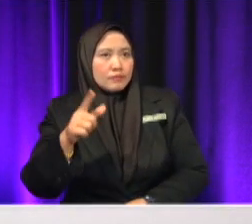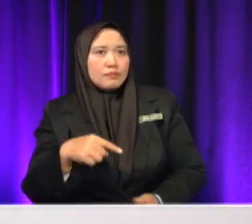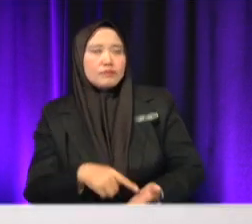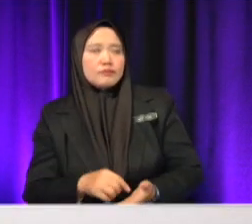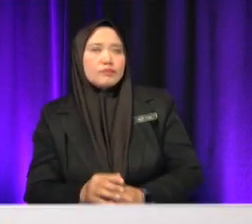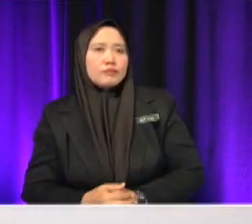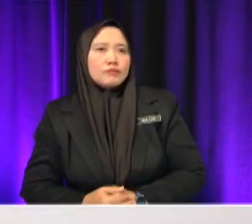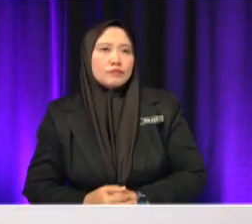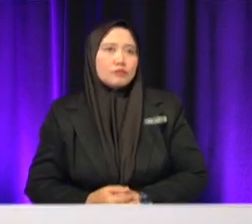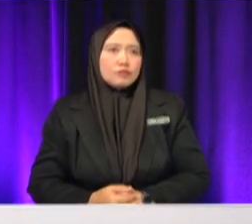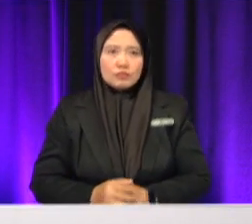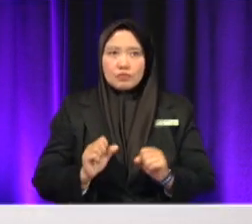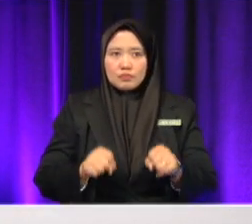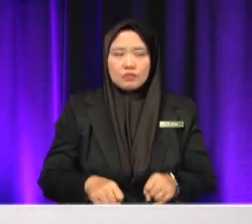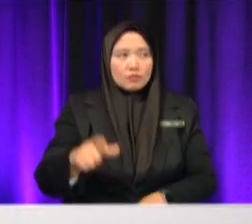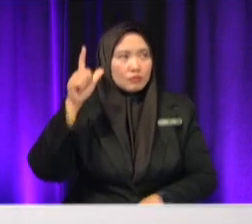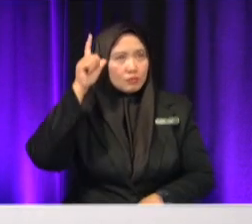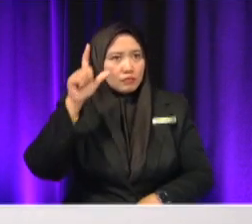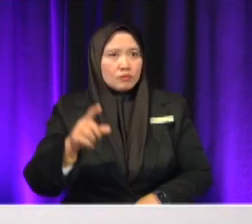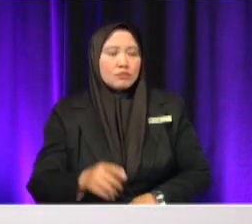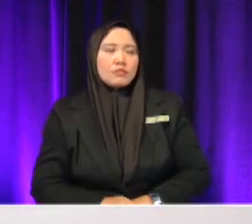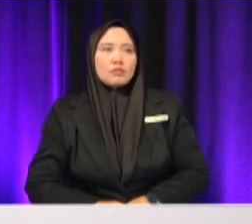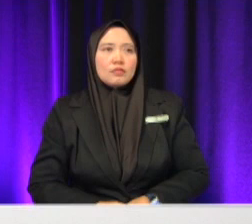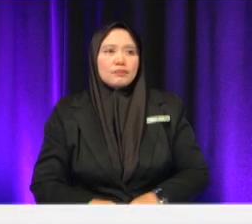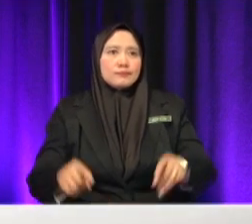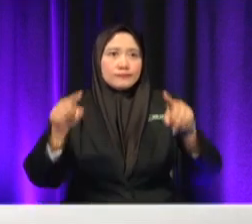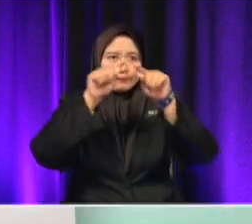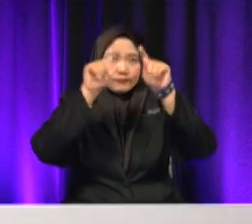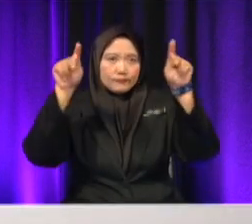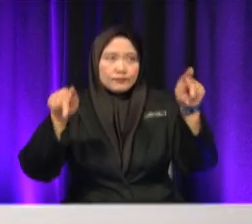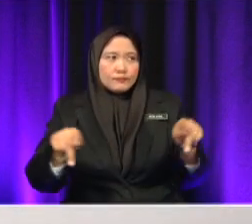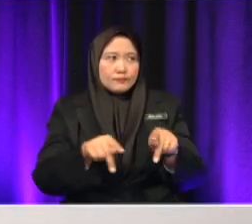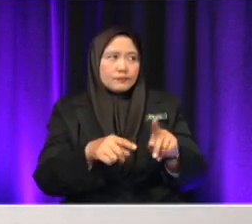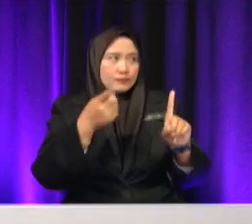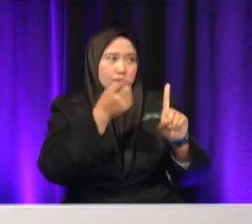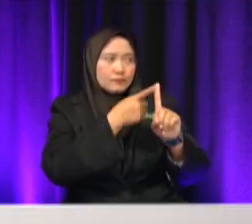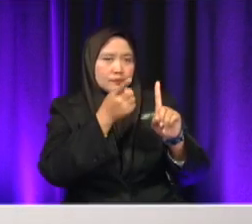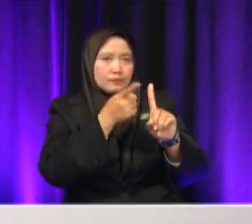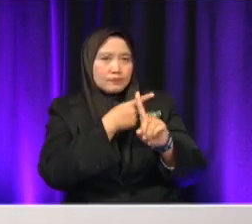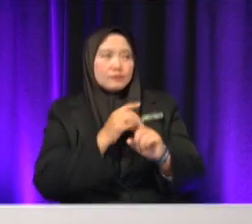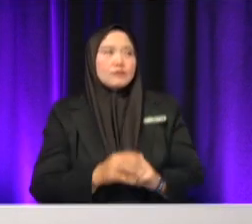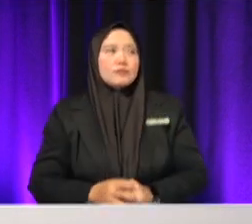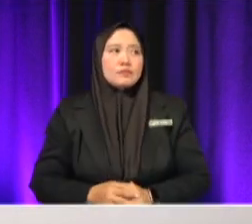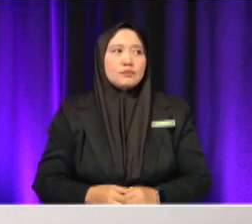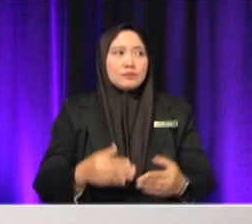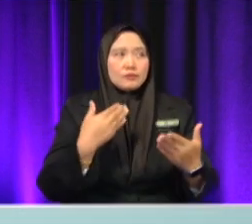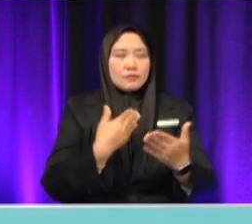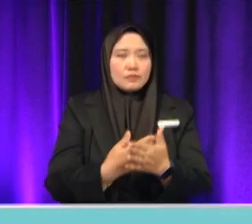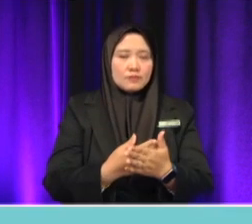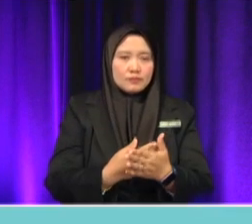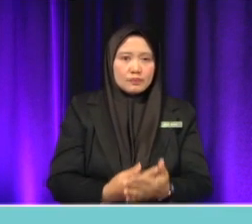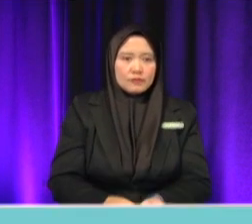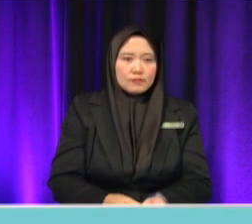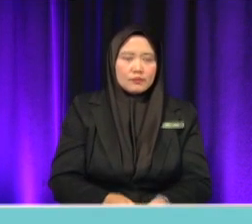I believe we can find this in the first paragraph and also the 7th until the 9th line. Okay. Could you read out